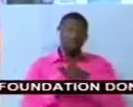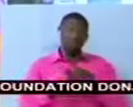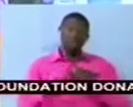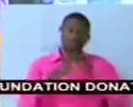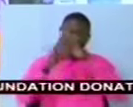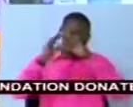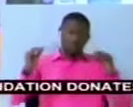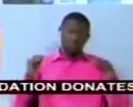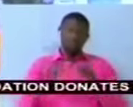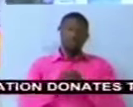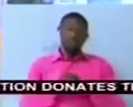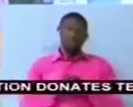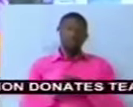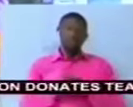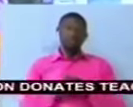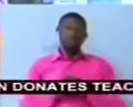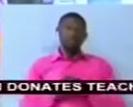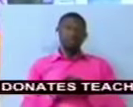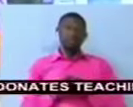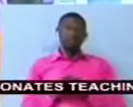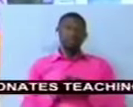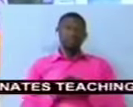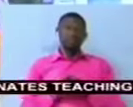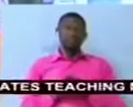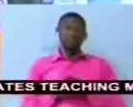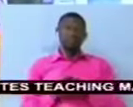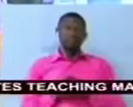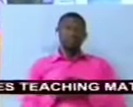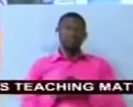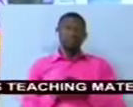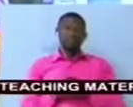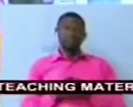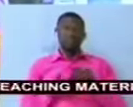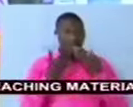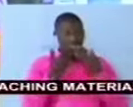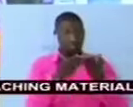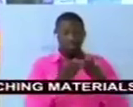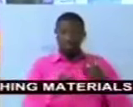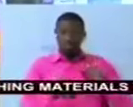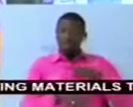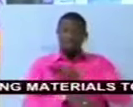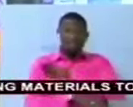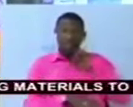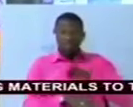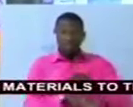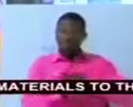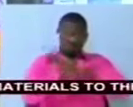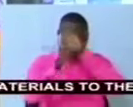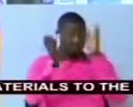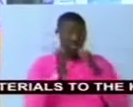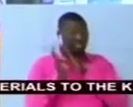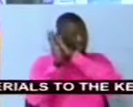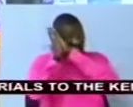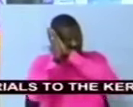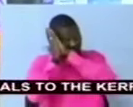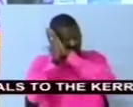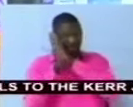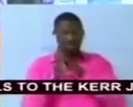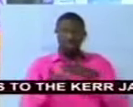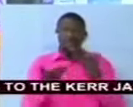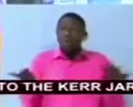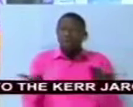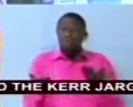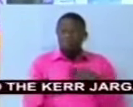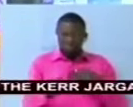tede nañ di duñ waxtaan fi su fekke wa ñu ne ma nono ci biir. I told them that my family, everybody is in bed. Why not we chat here? They said